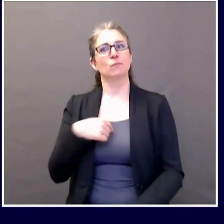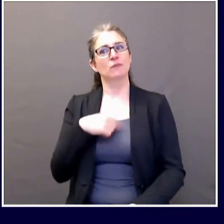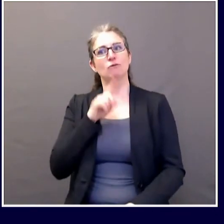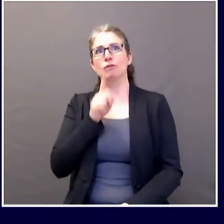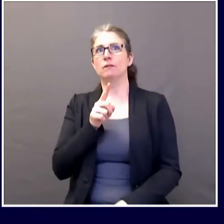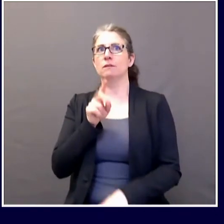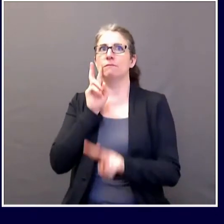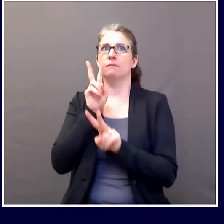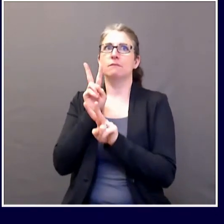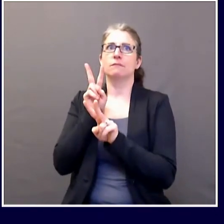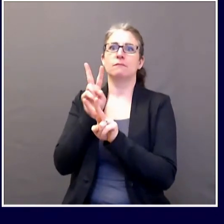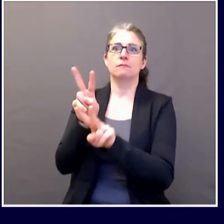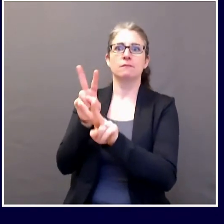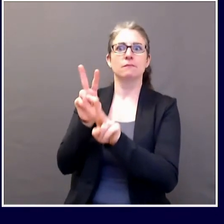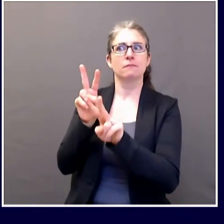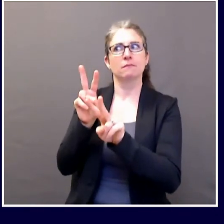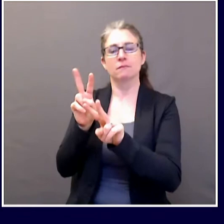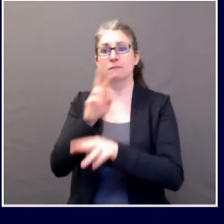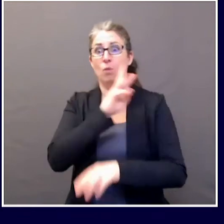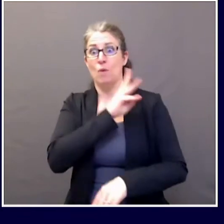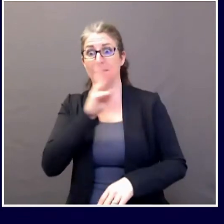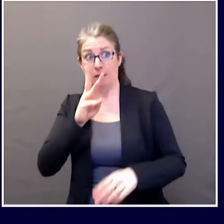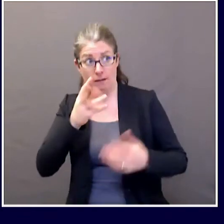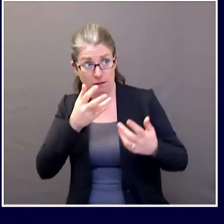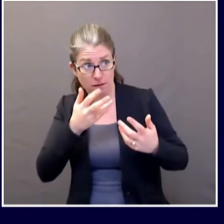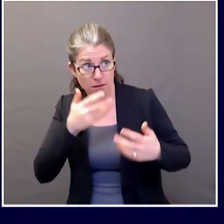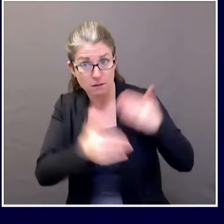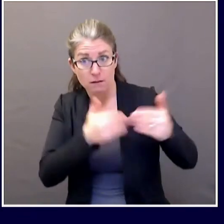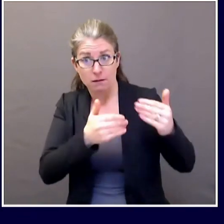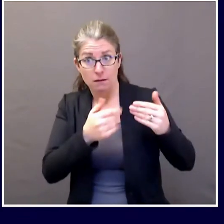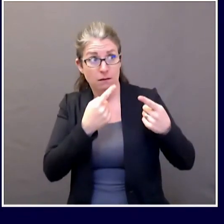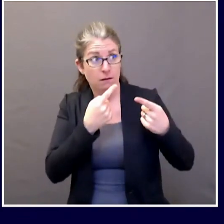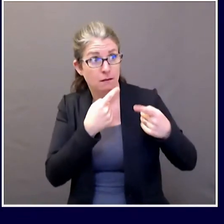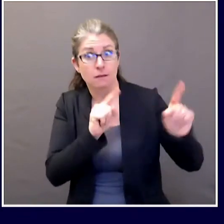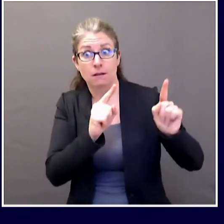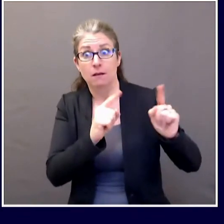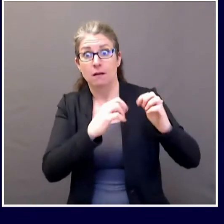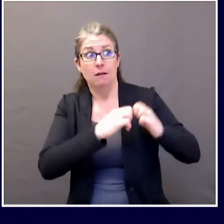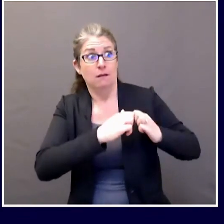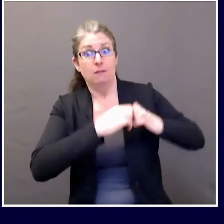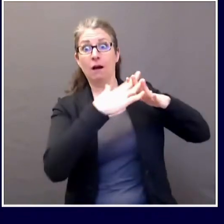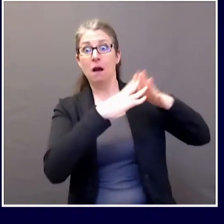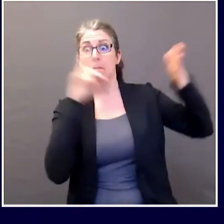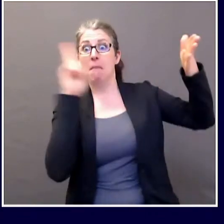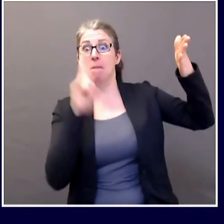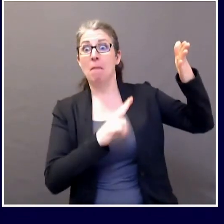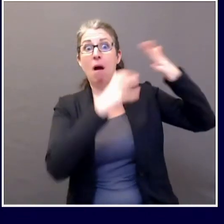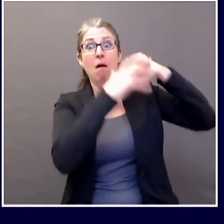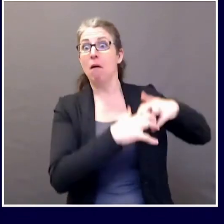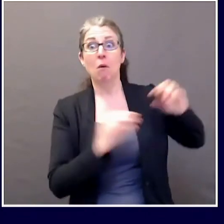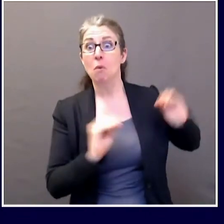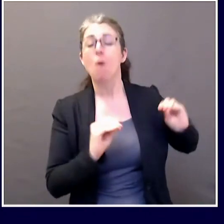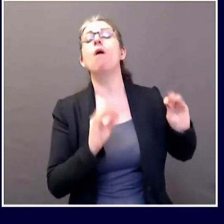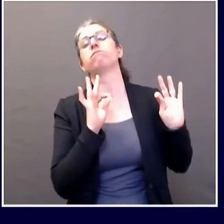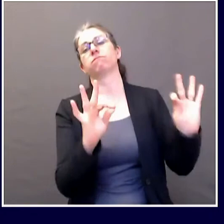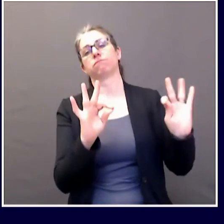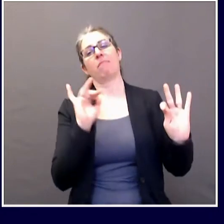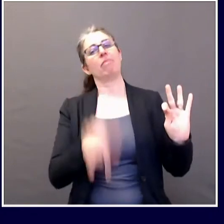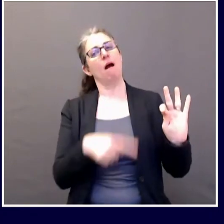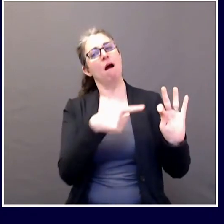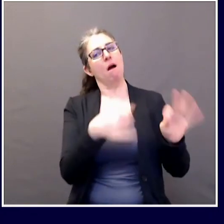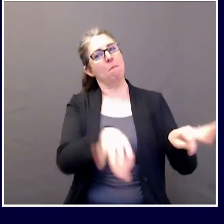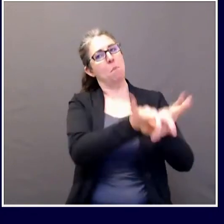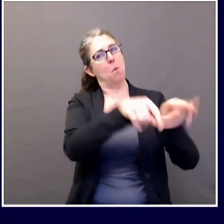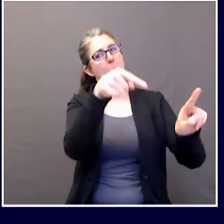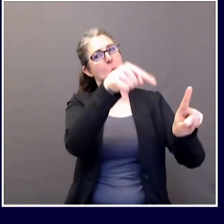tomorrow. While we're on the topic, we've also been working with Walgreens to expand not just COVID vaccines, which they will